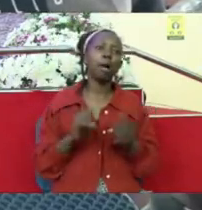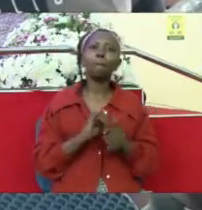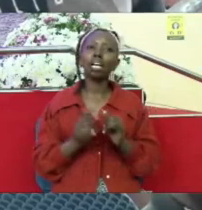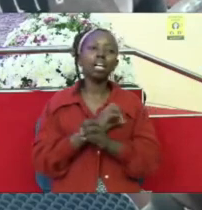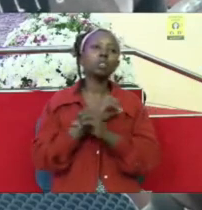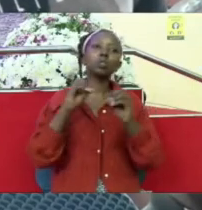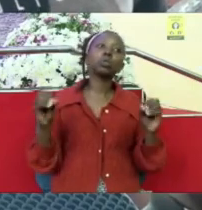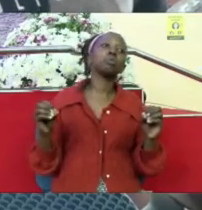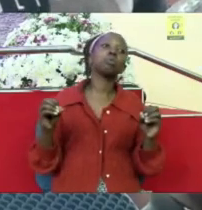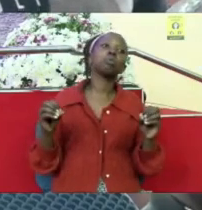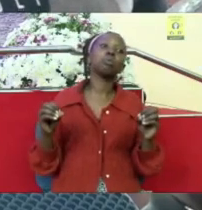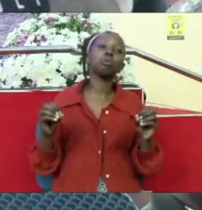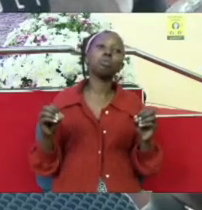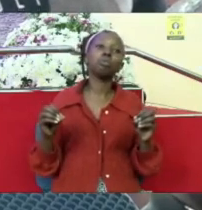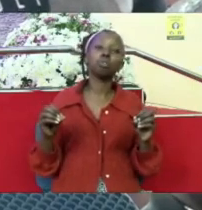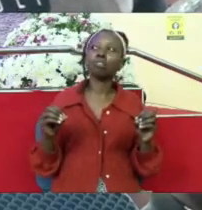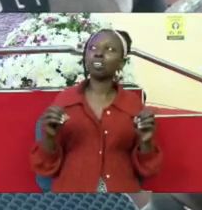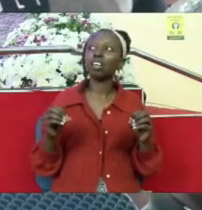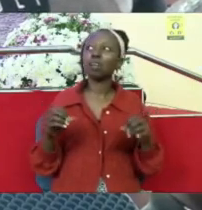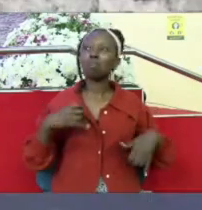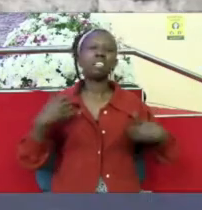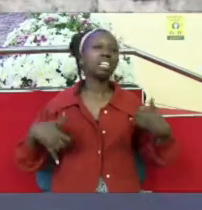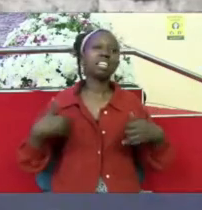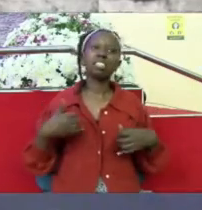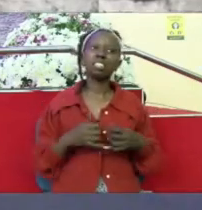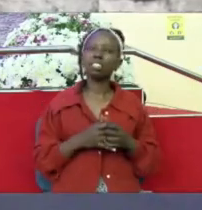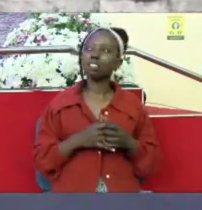Huyu ni kutuendesha tu, you know, pretending.